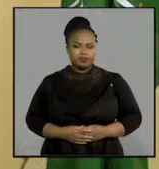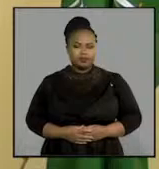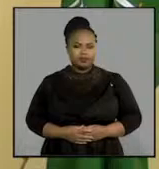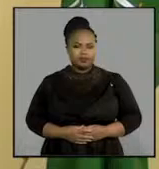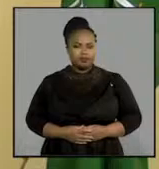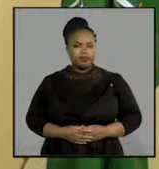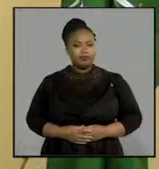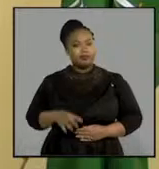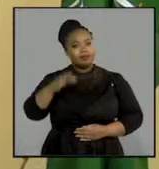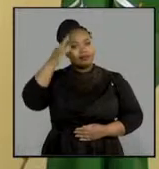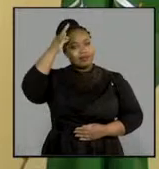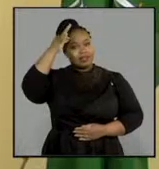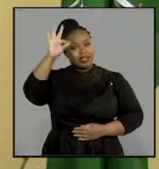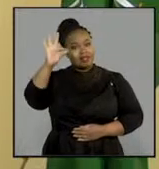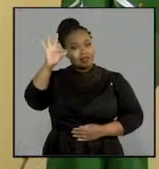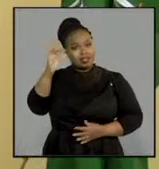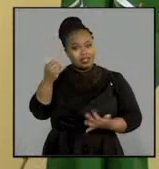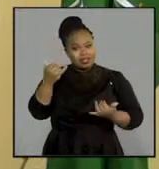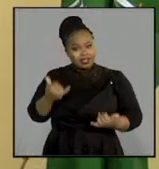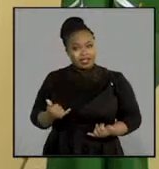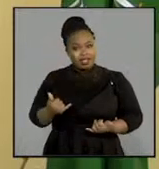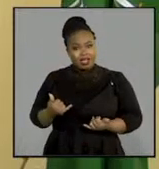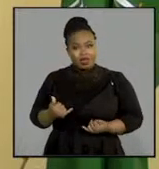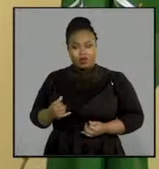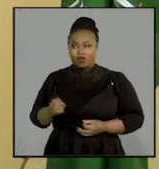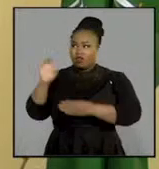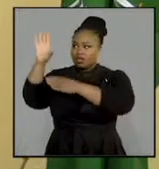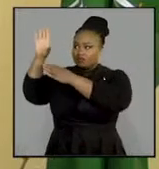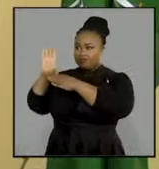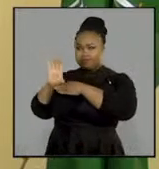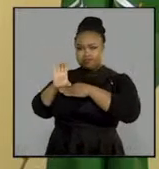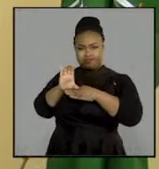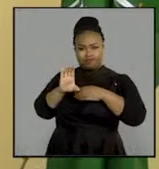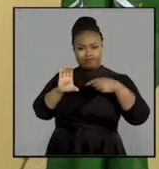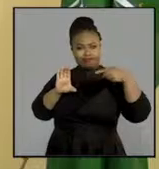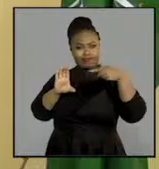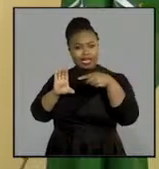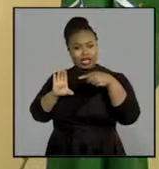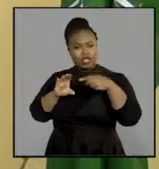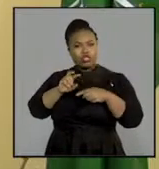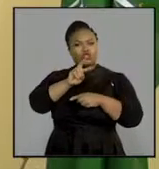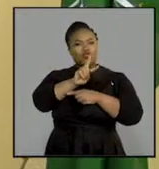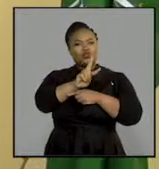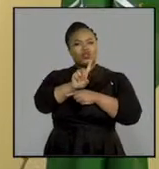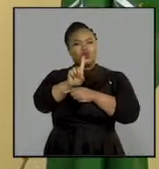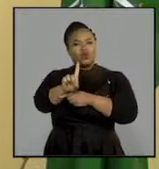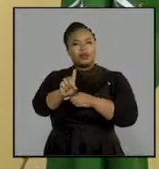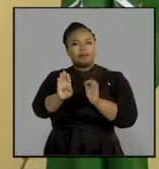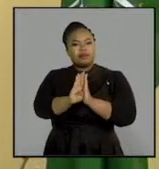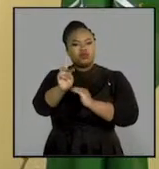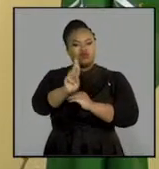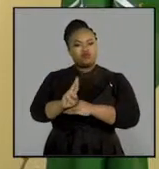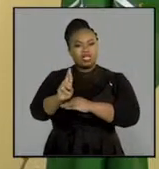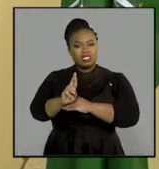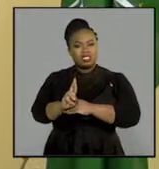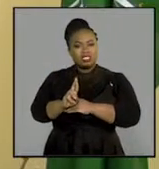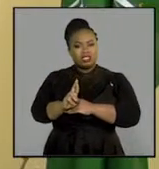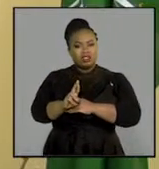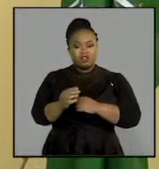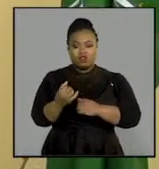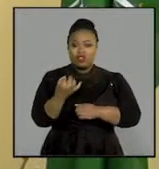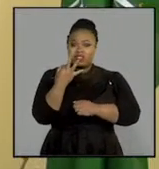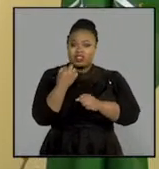Government has allocated approximately 21 billion rand over the